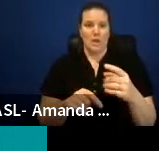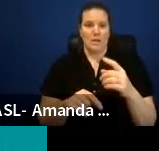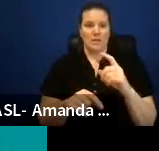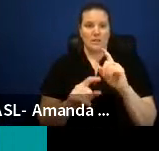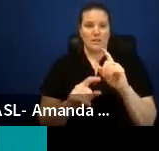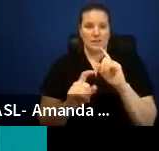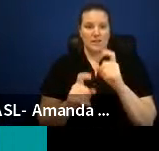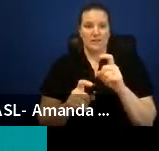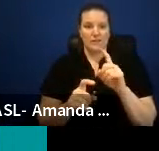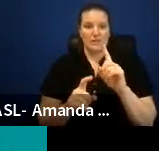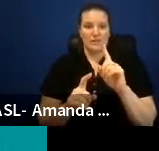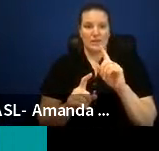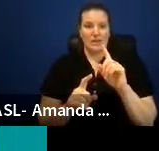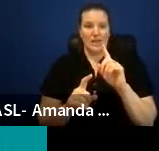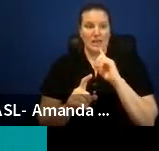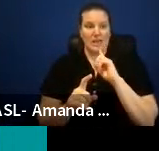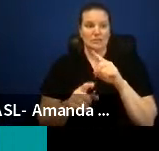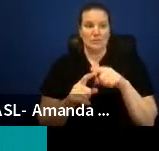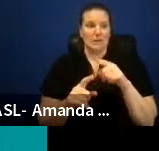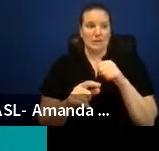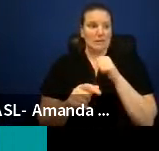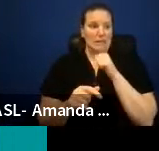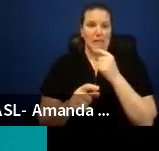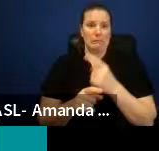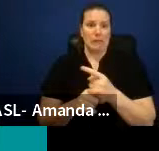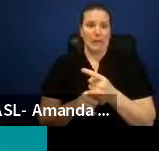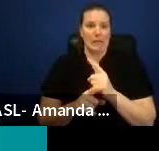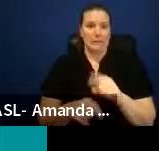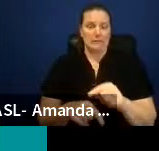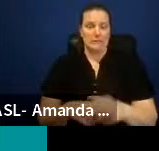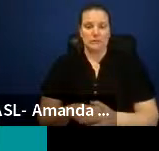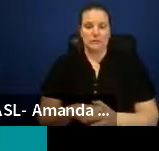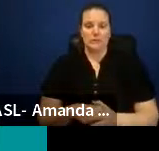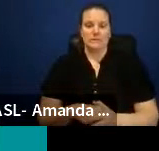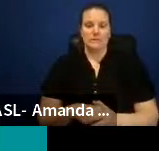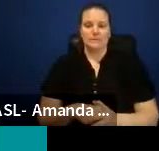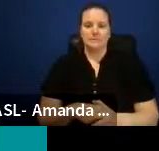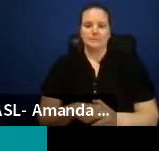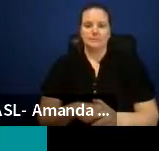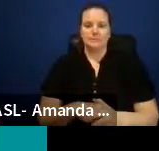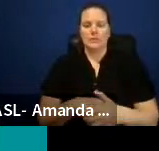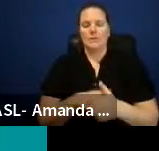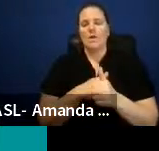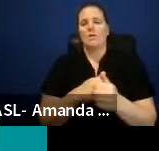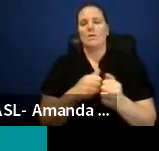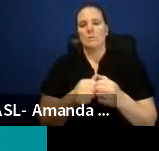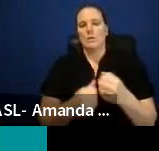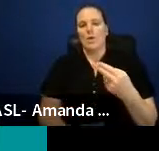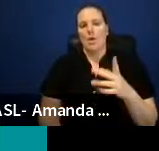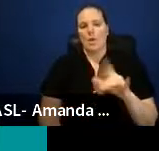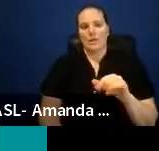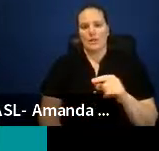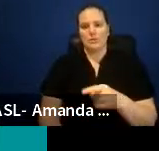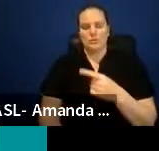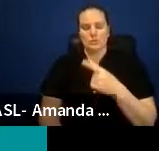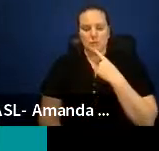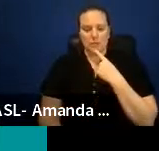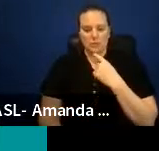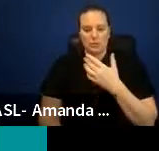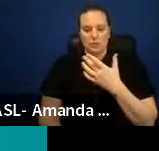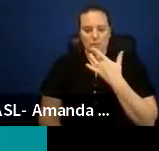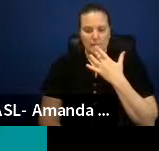answer, okay, but it may not be the right one. And then sort of to follow on with what Holly said. So in other words, you would rather have